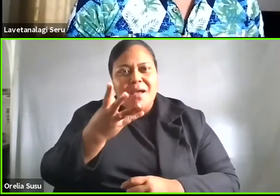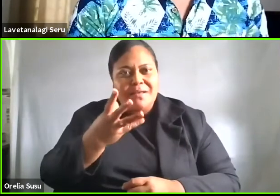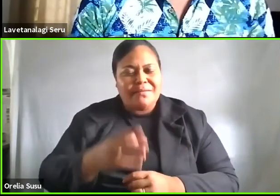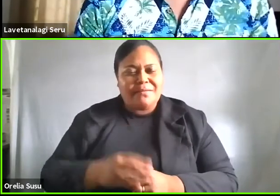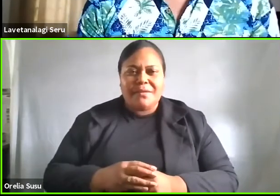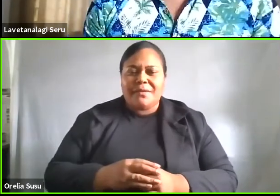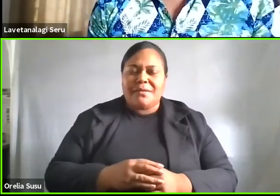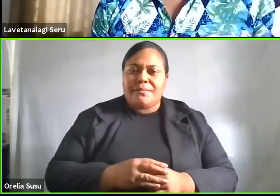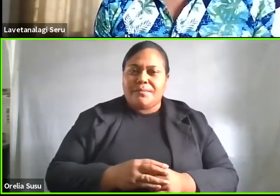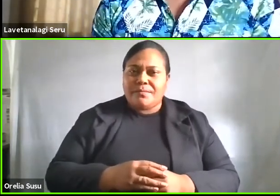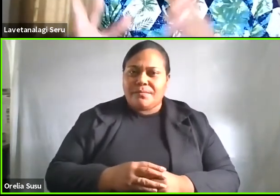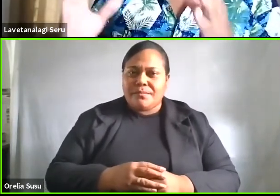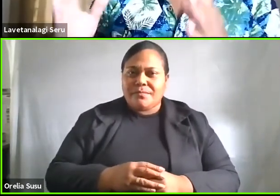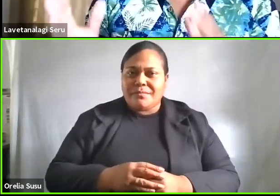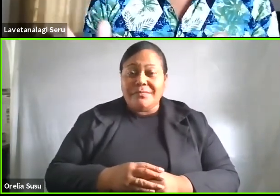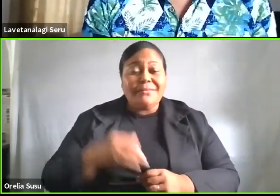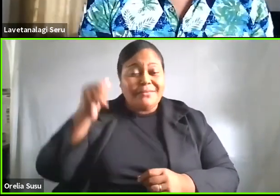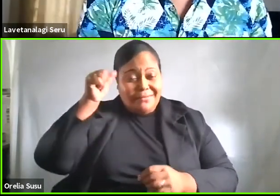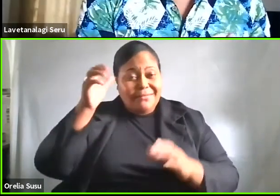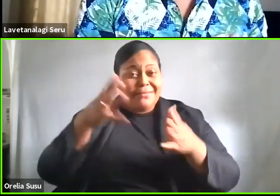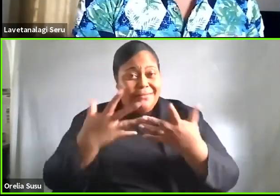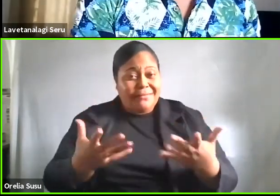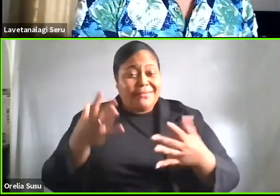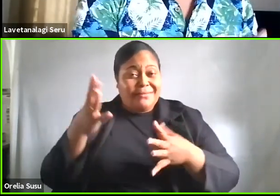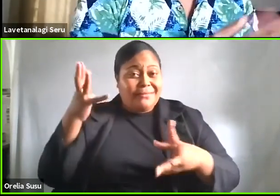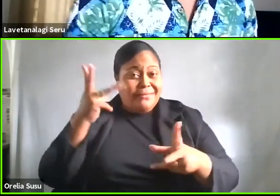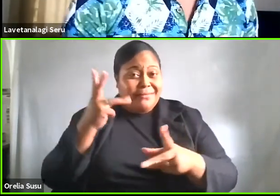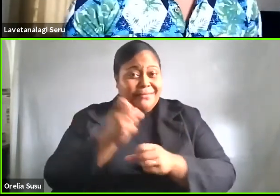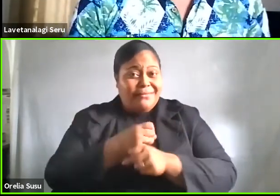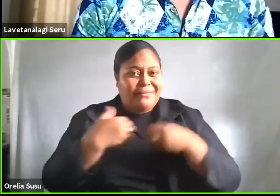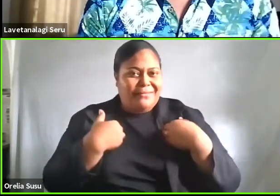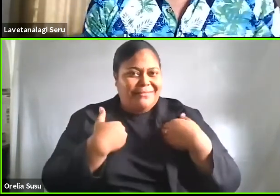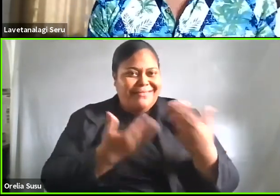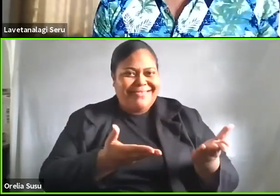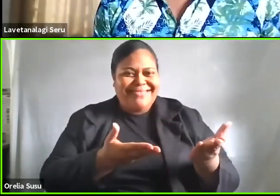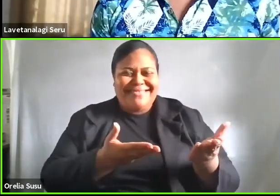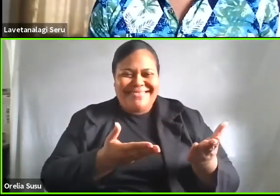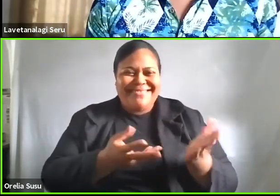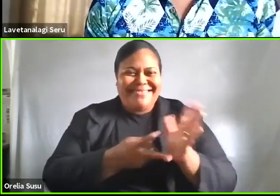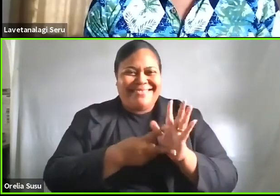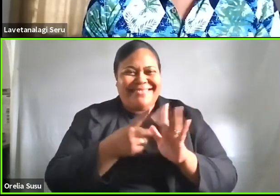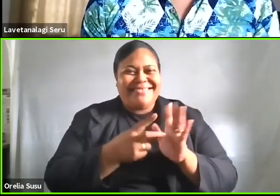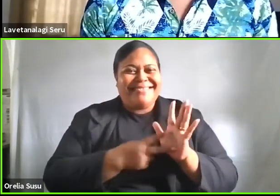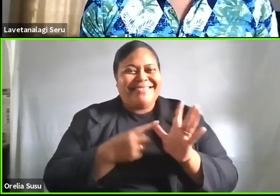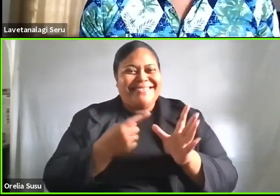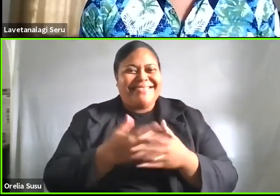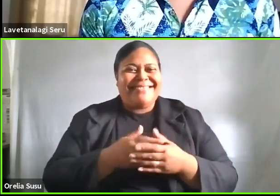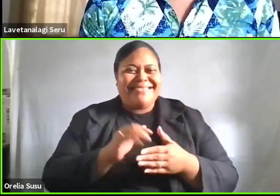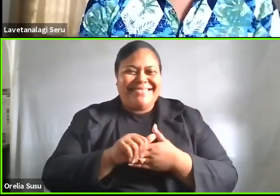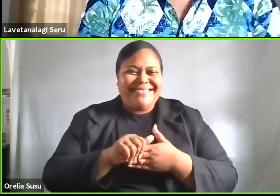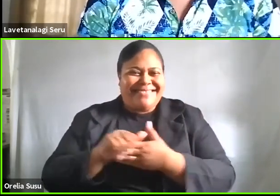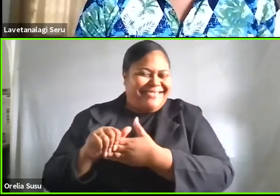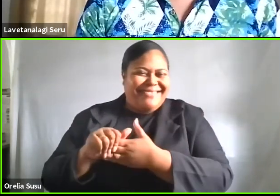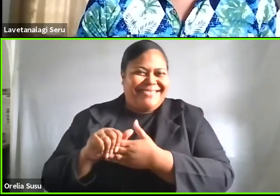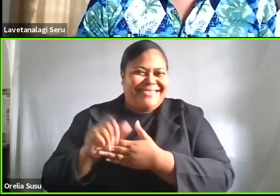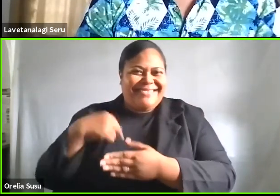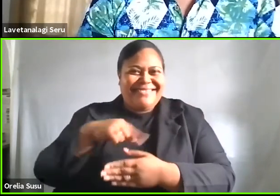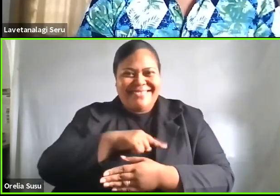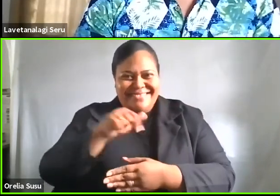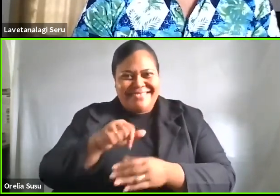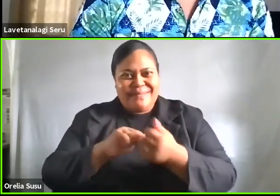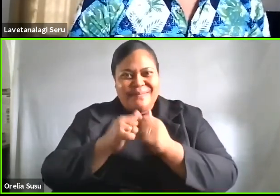are just reached the top of the hour. And so I'm going to hand over to Viva to lead us to the end and the closing